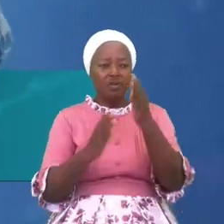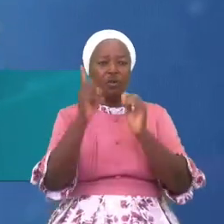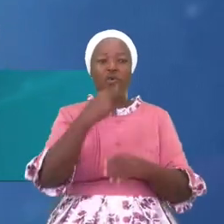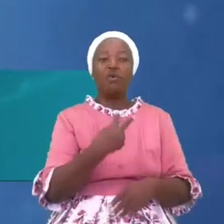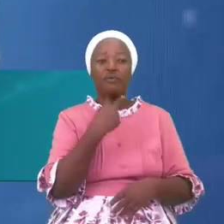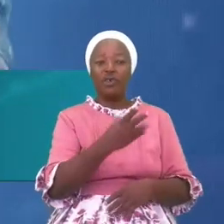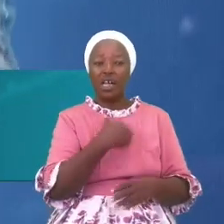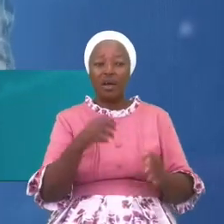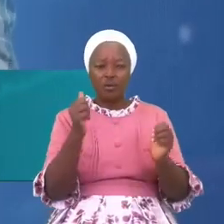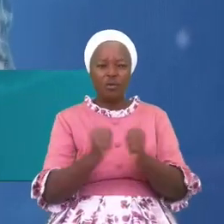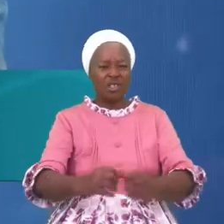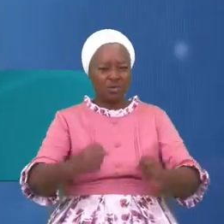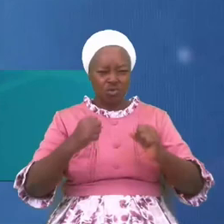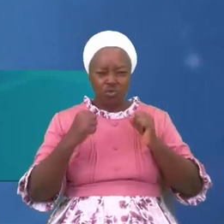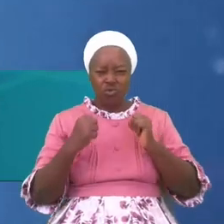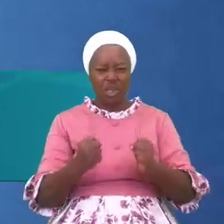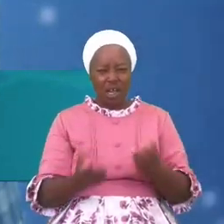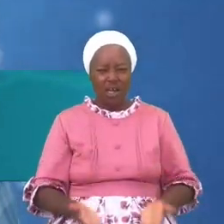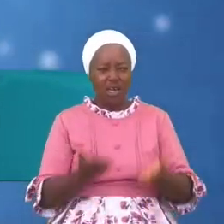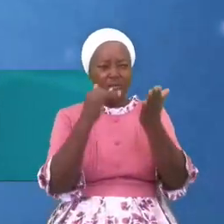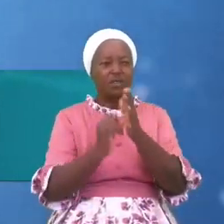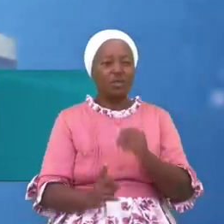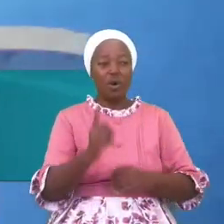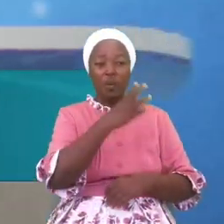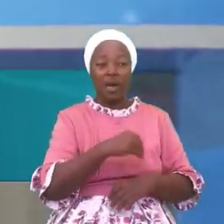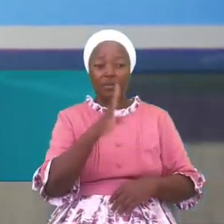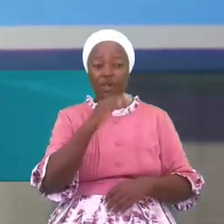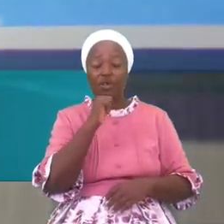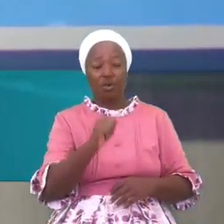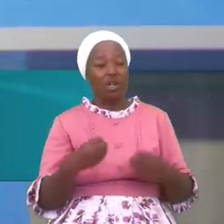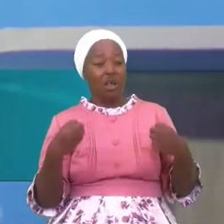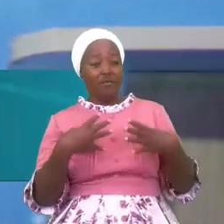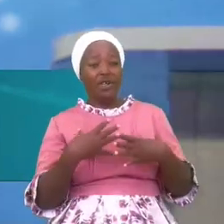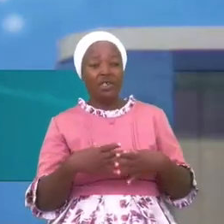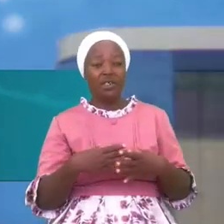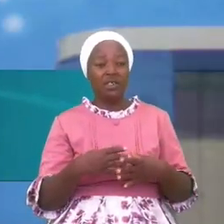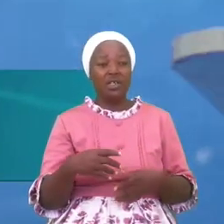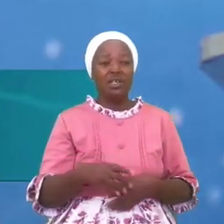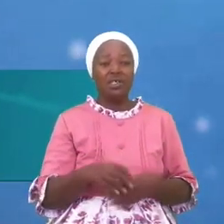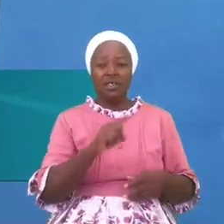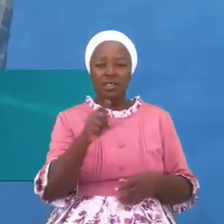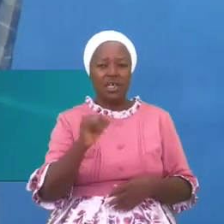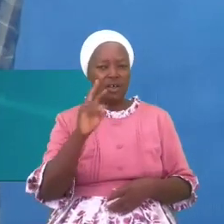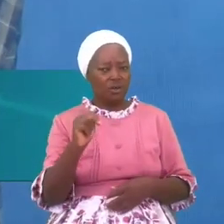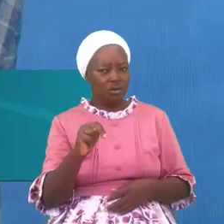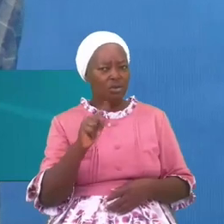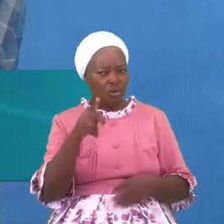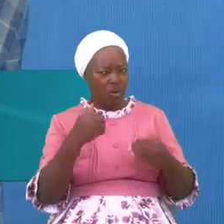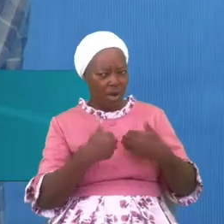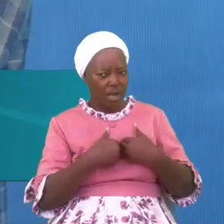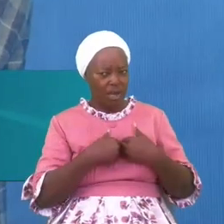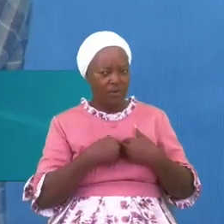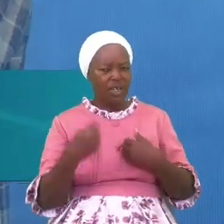up, and be not afraid, Zion. You have eternity, you have eternal virtue, you